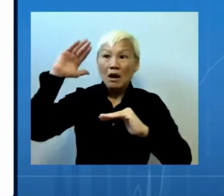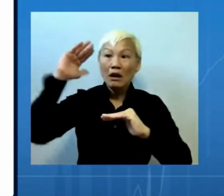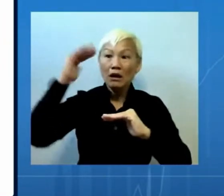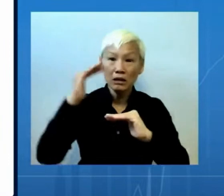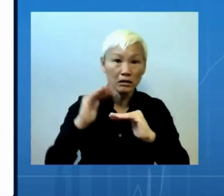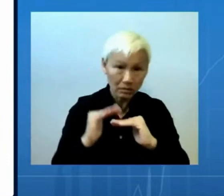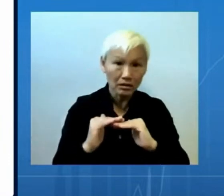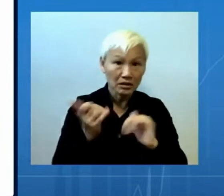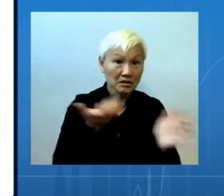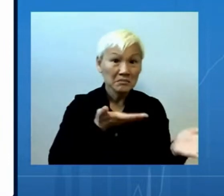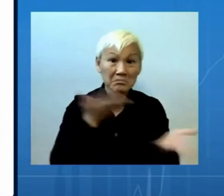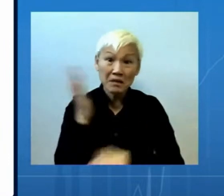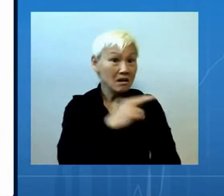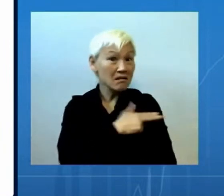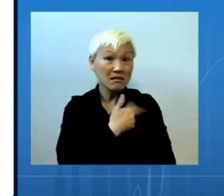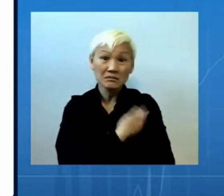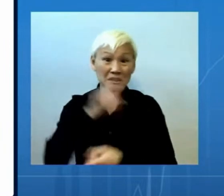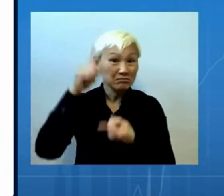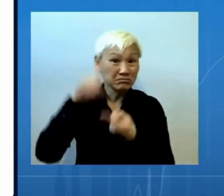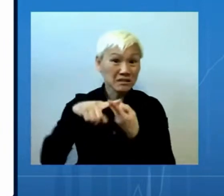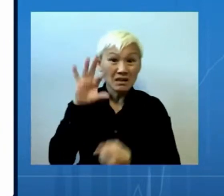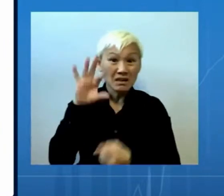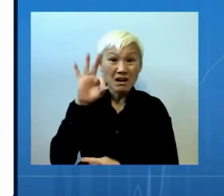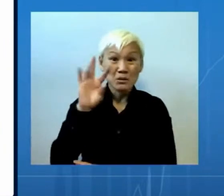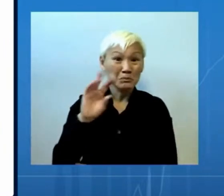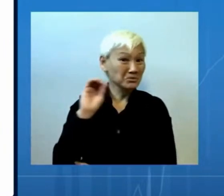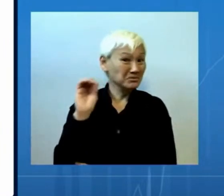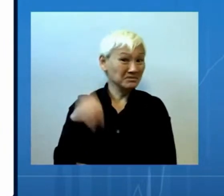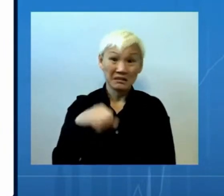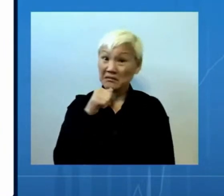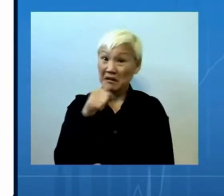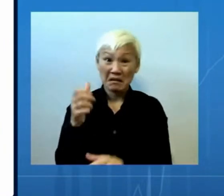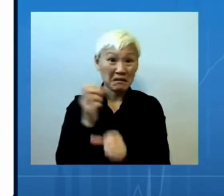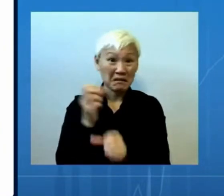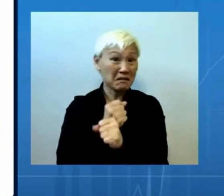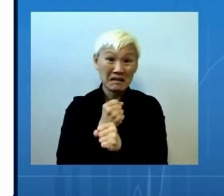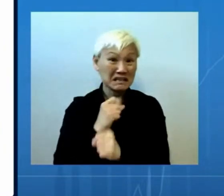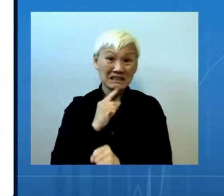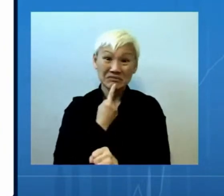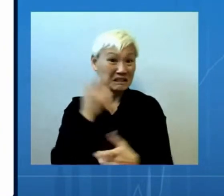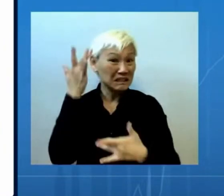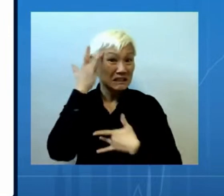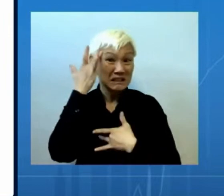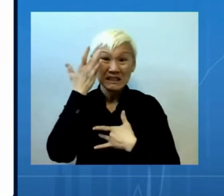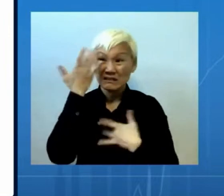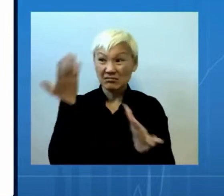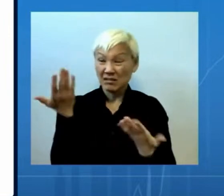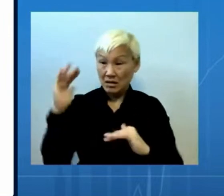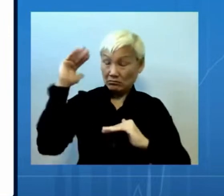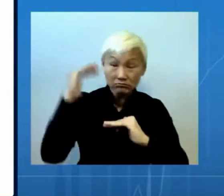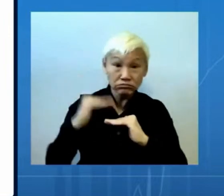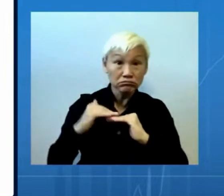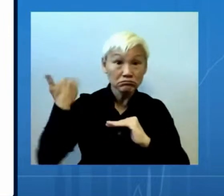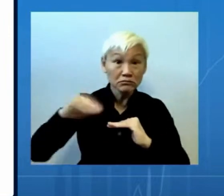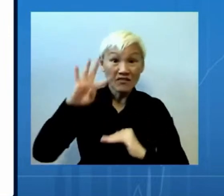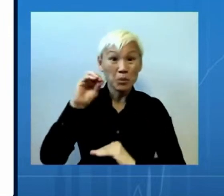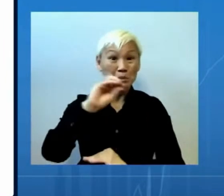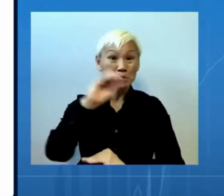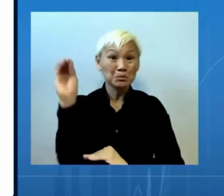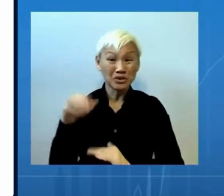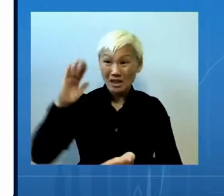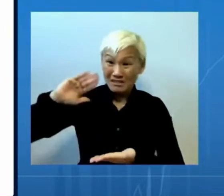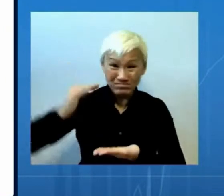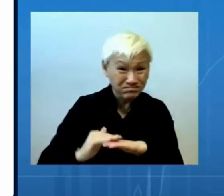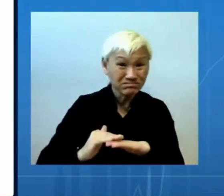lower risk of severe disease, and an 81% lower risk of death. This is dramatically seen on the next